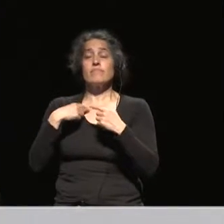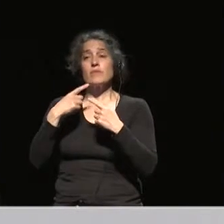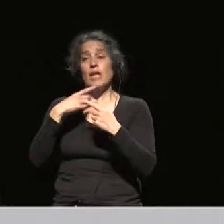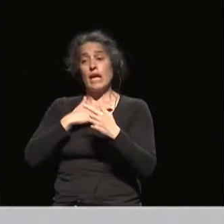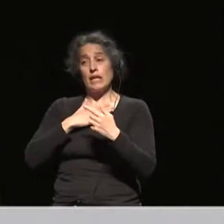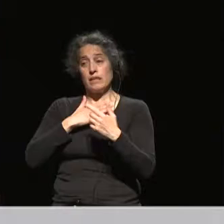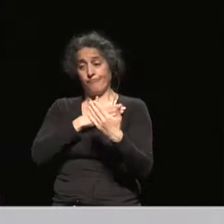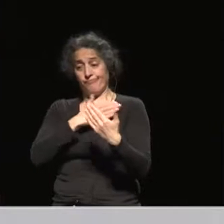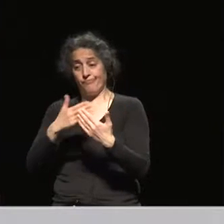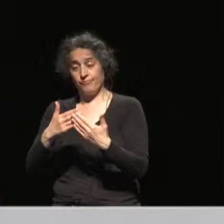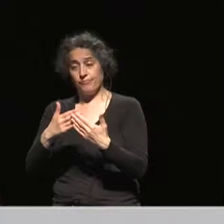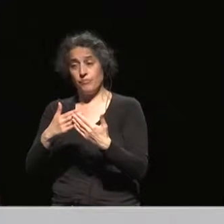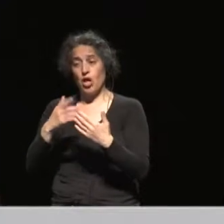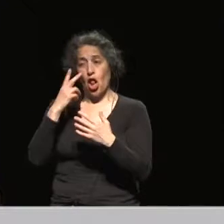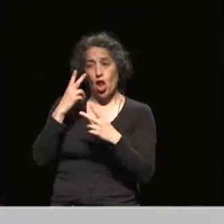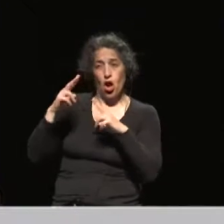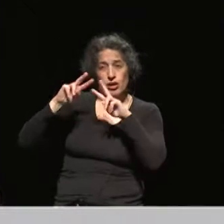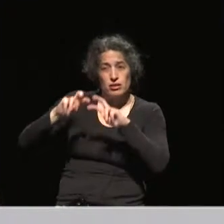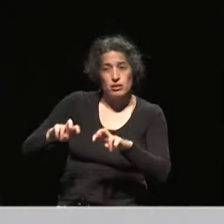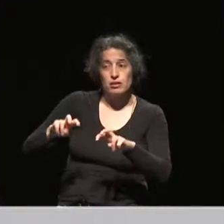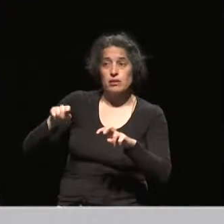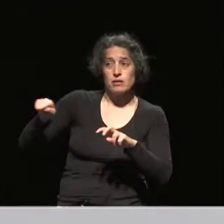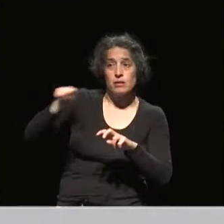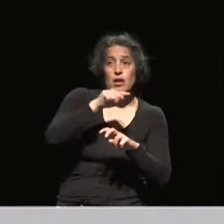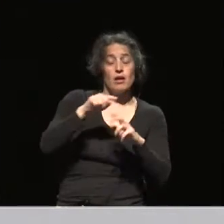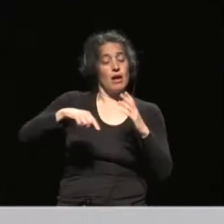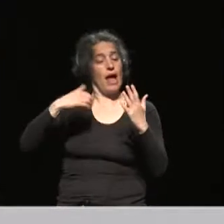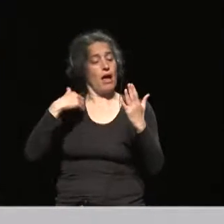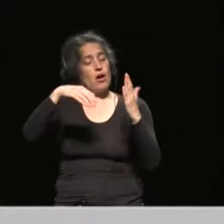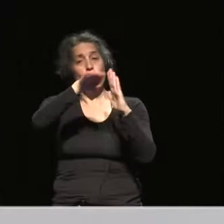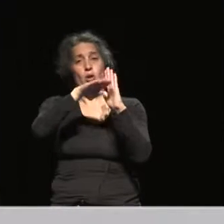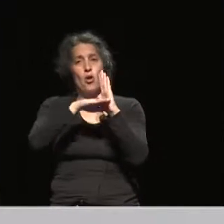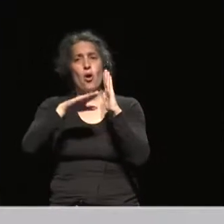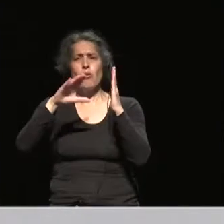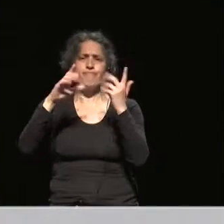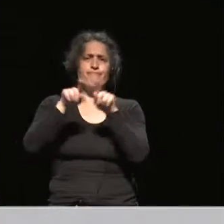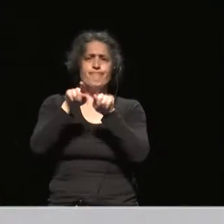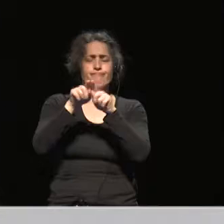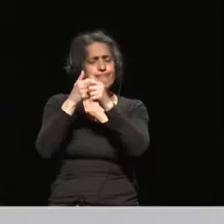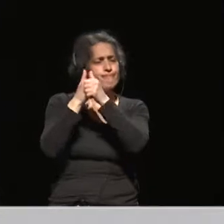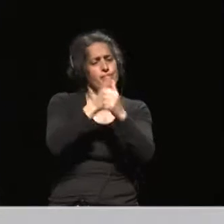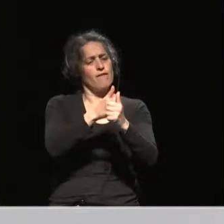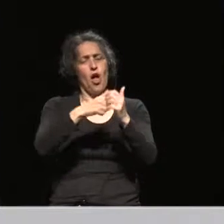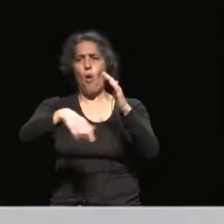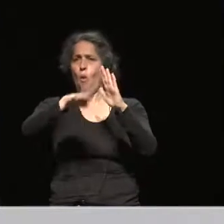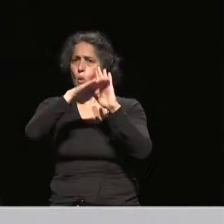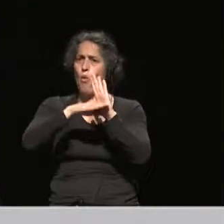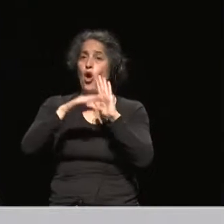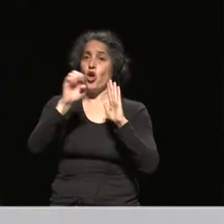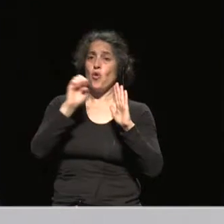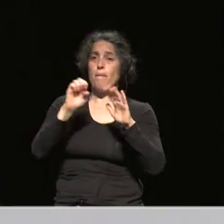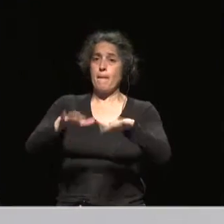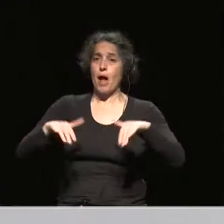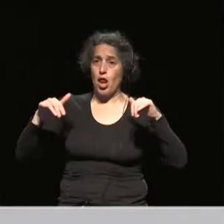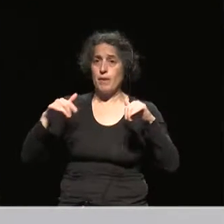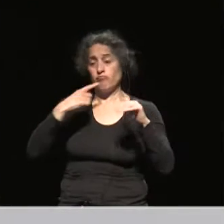are pointing the finger at those companies that do not apply the codes, and I think the European Parliament is doing its work.